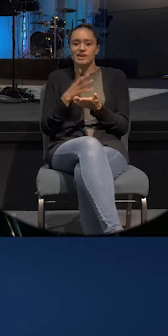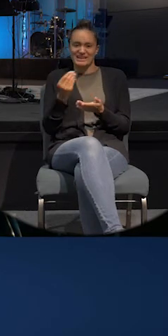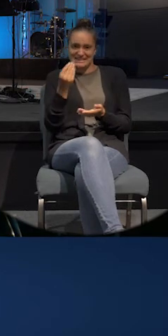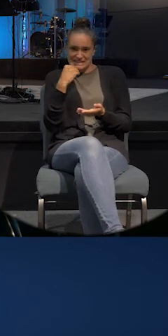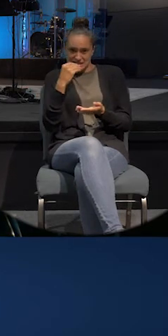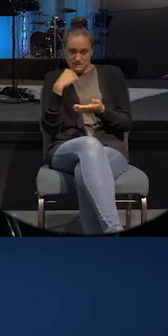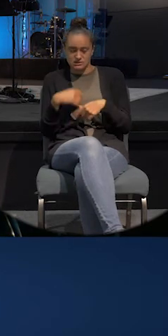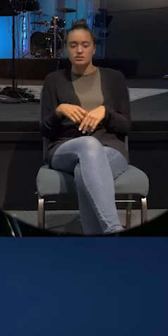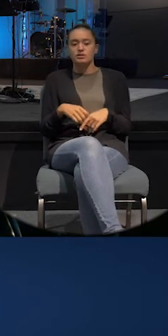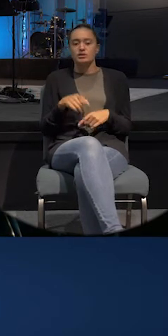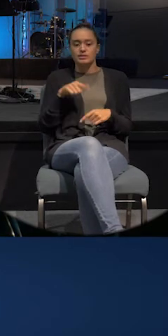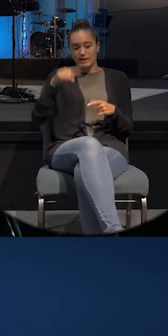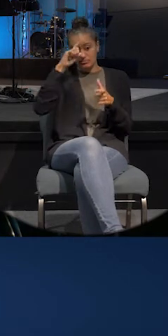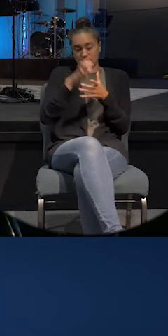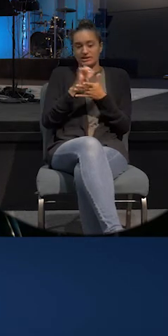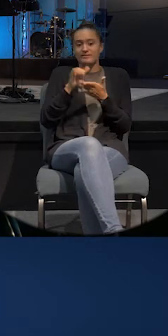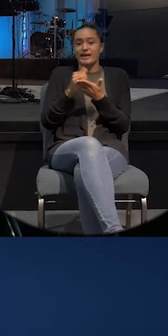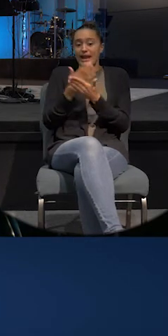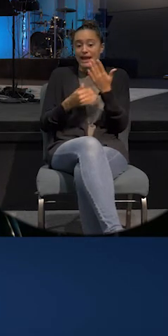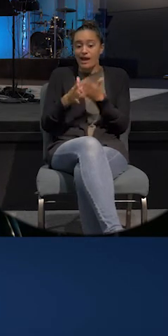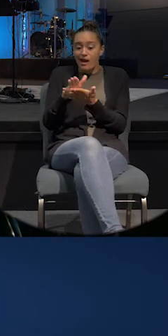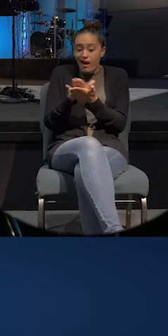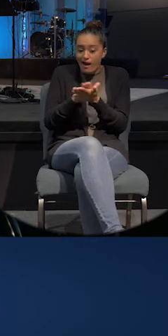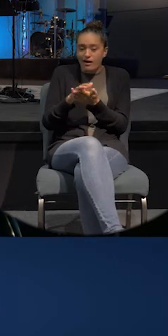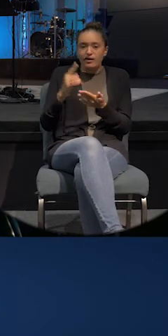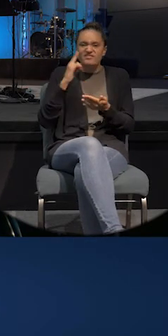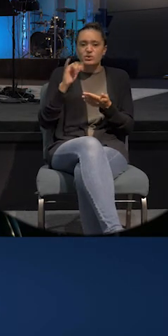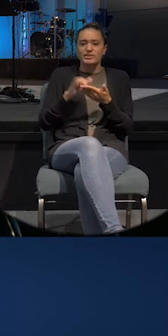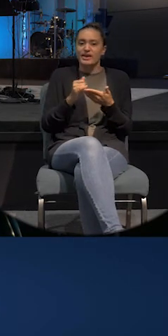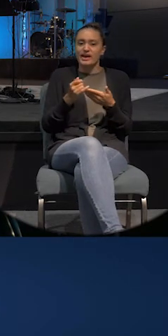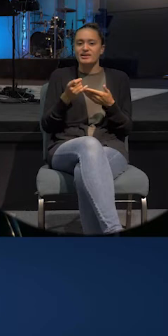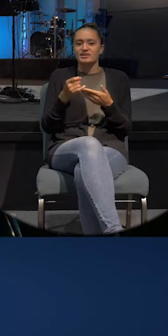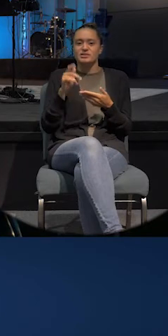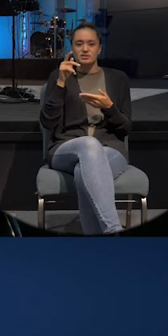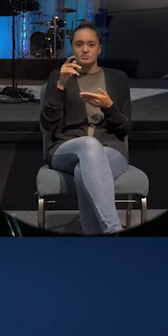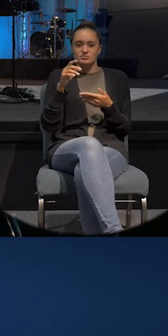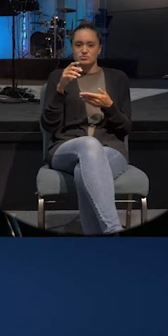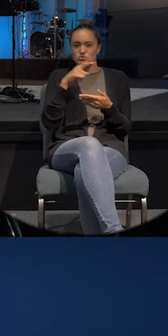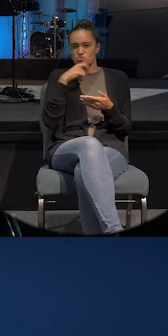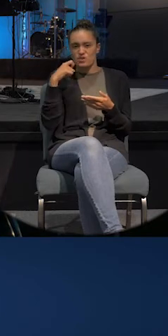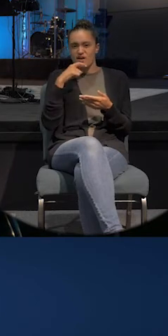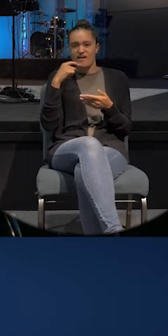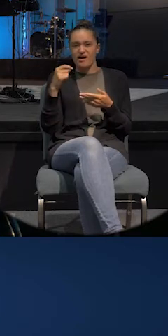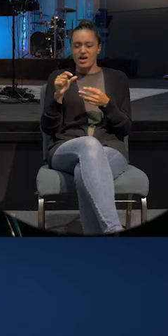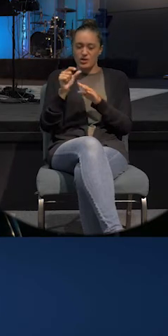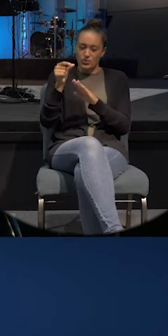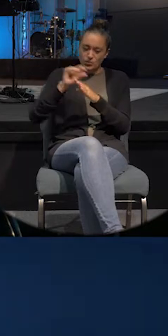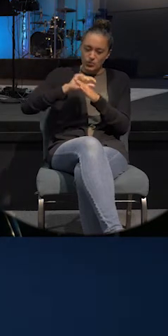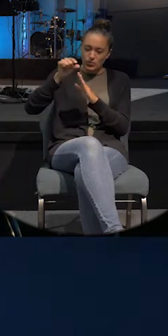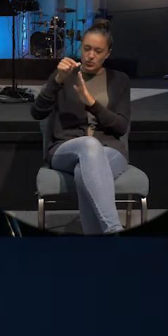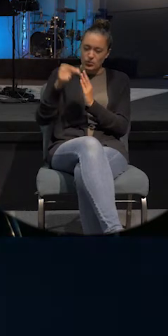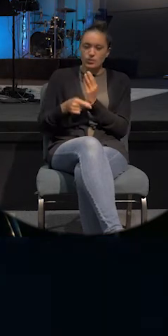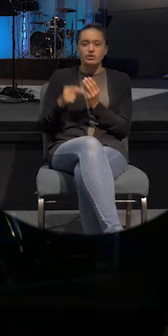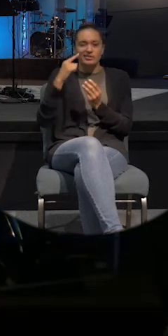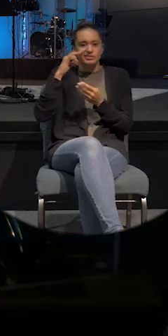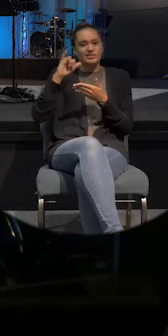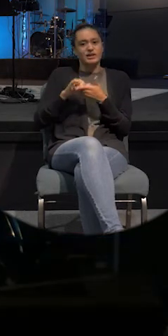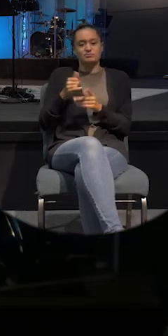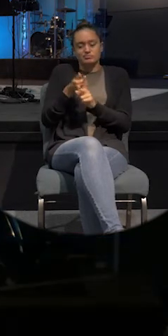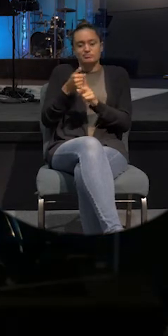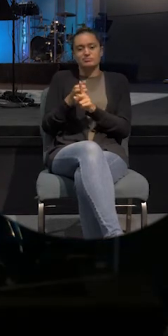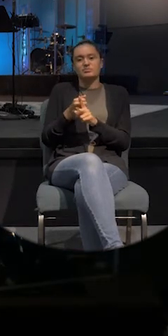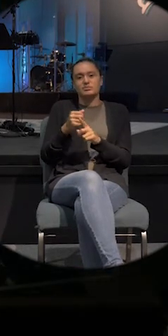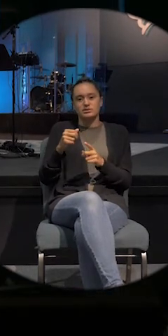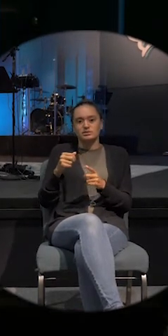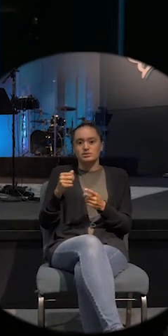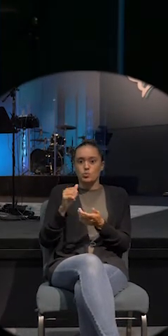they believed that the rubbing of the grain to remove the husks and shells, that was threshing. They thought they were reaping. They thought they were